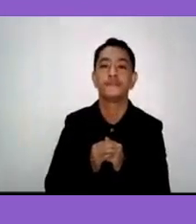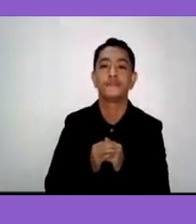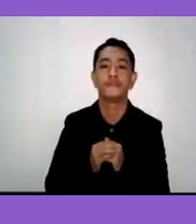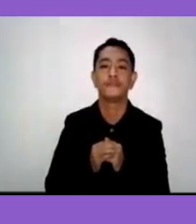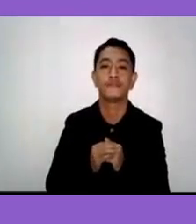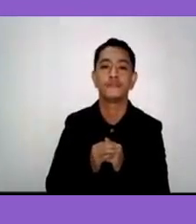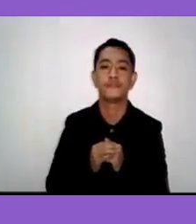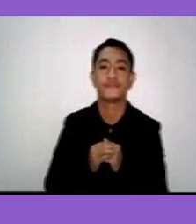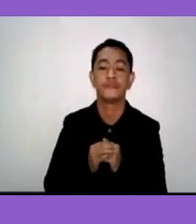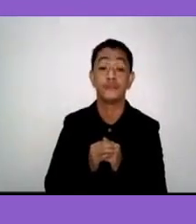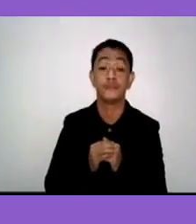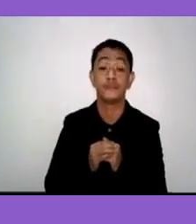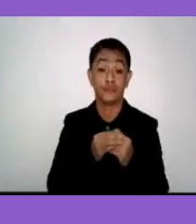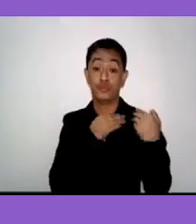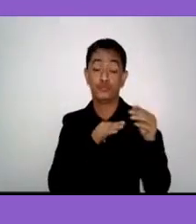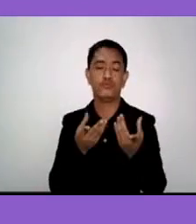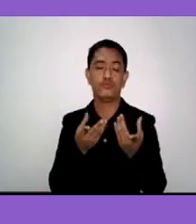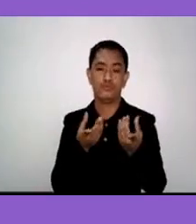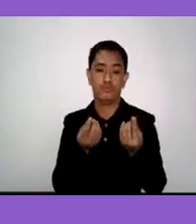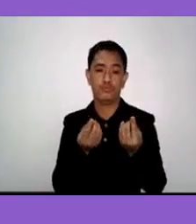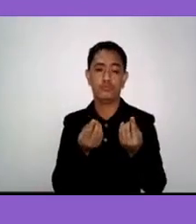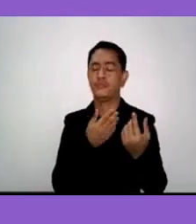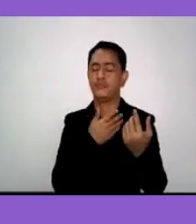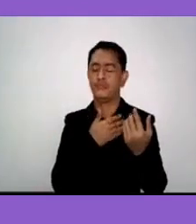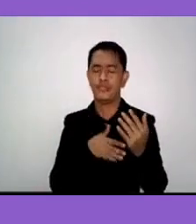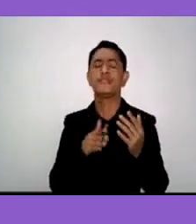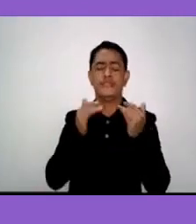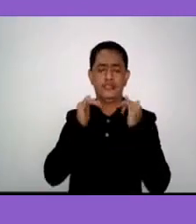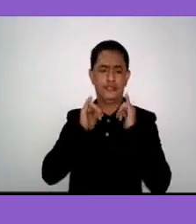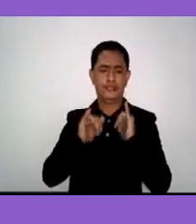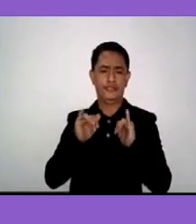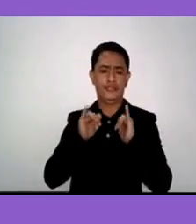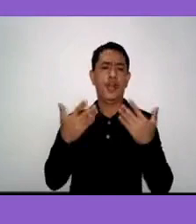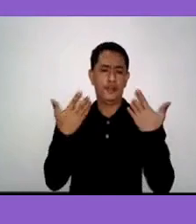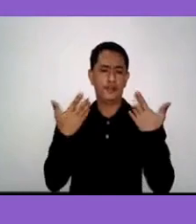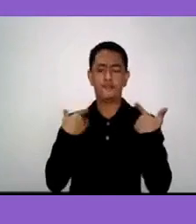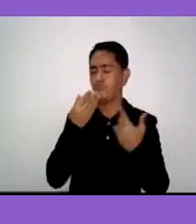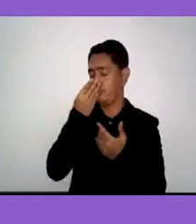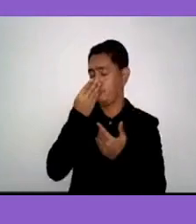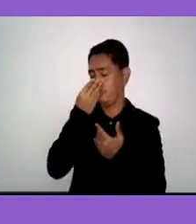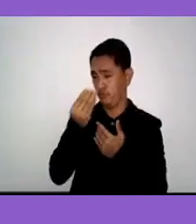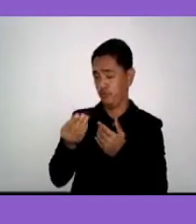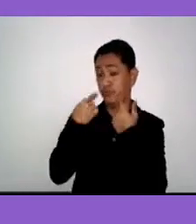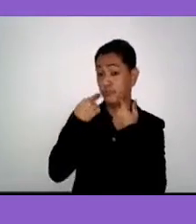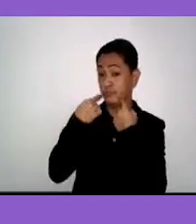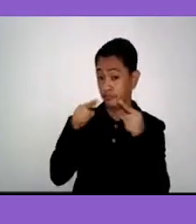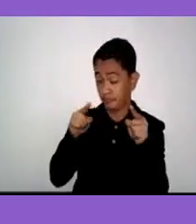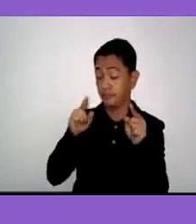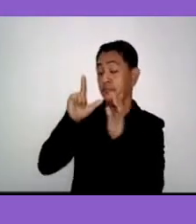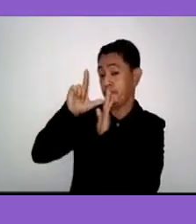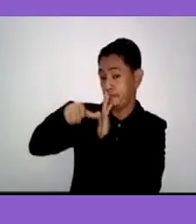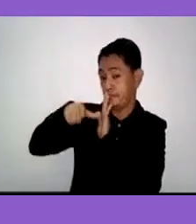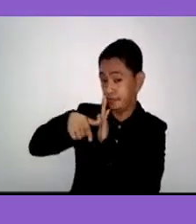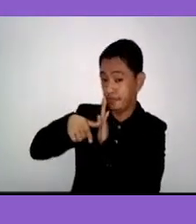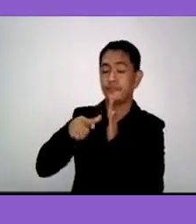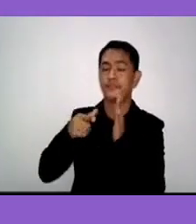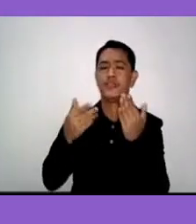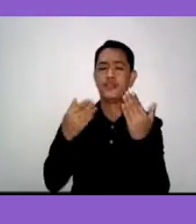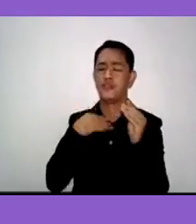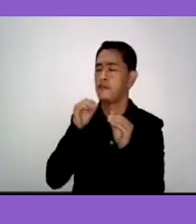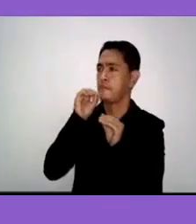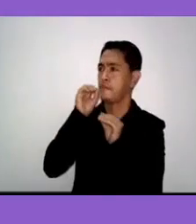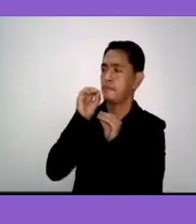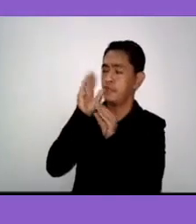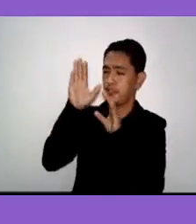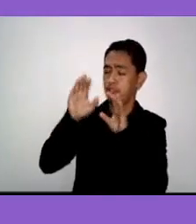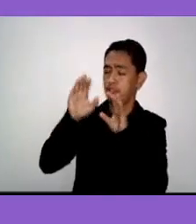While you do that, please do stay with us because we have a few announcements later on and we will also be flashing the evaluation form